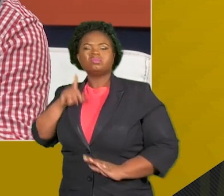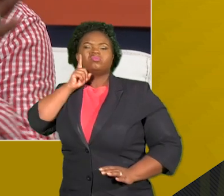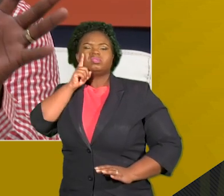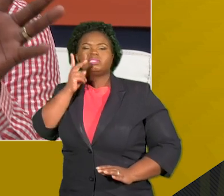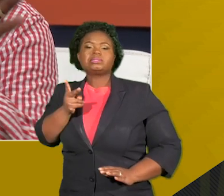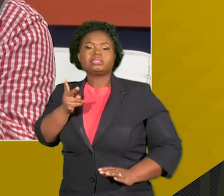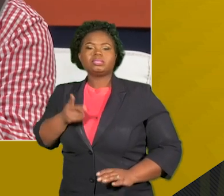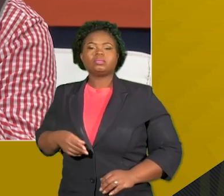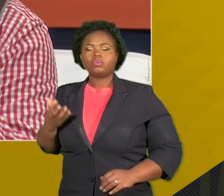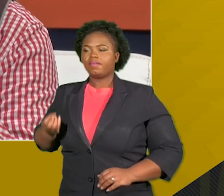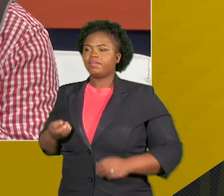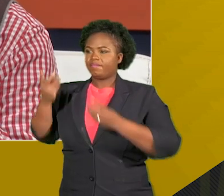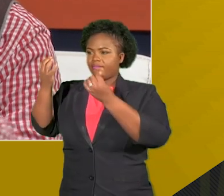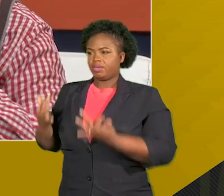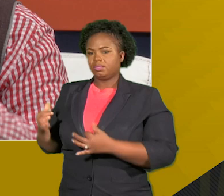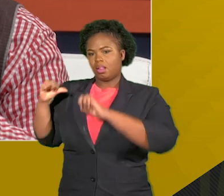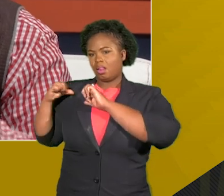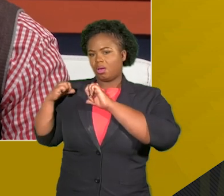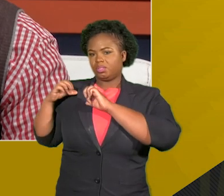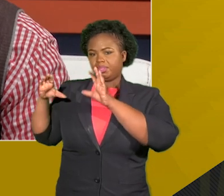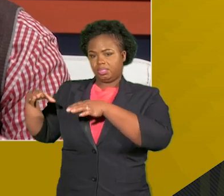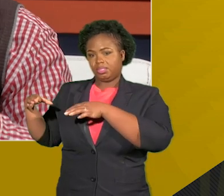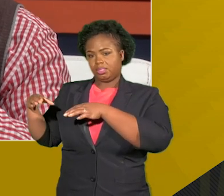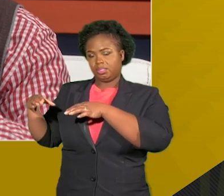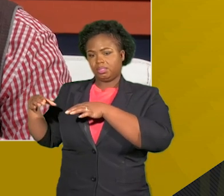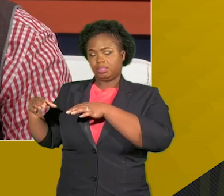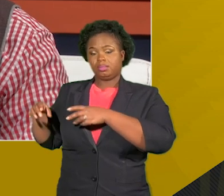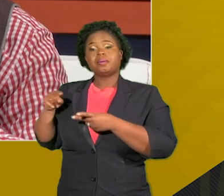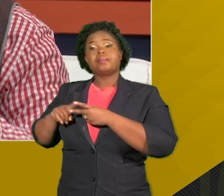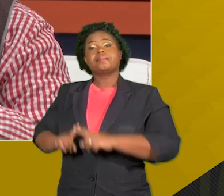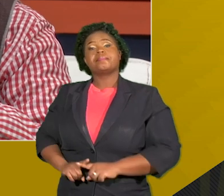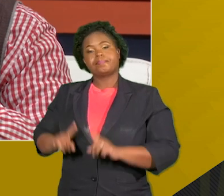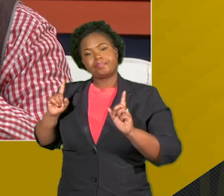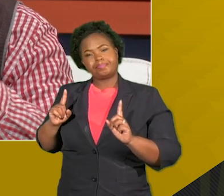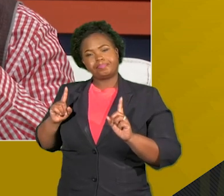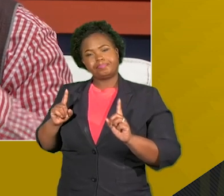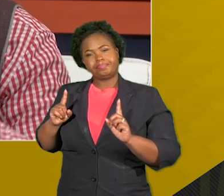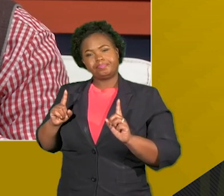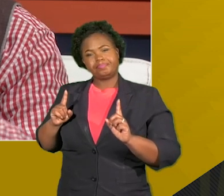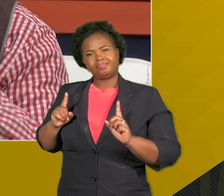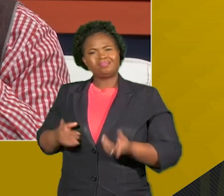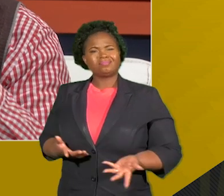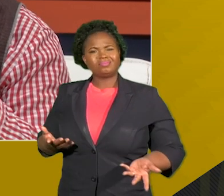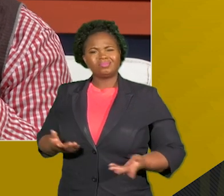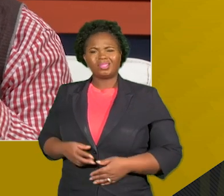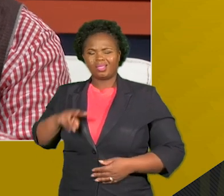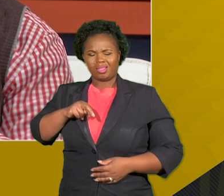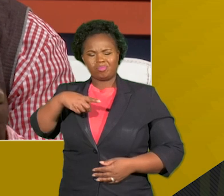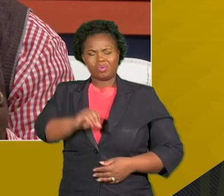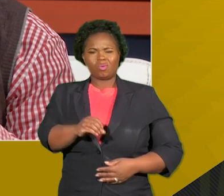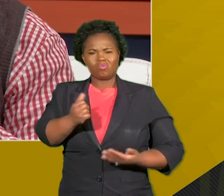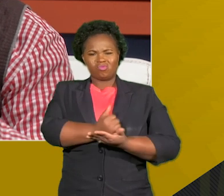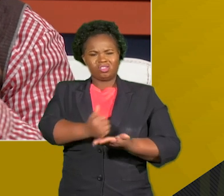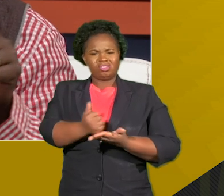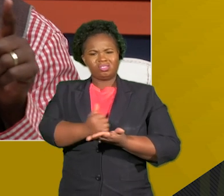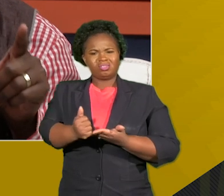discover that there is financial accountability that is there as well. But over and above that, you can't register an NPO in South